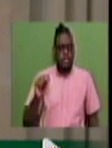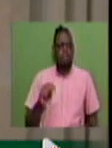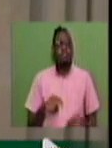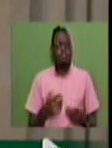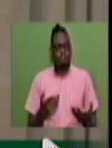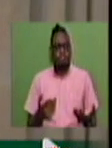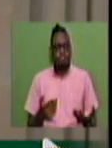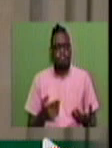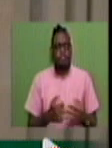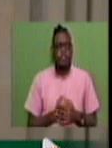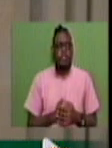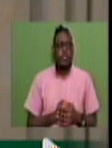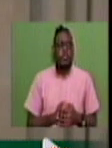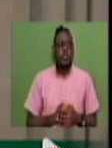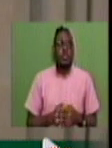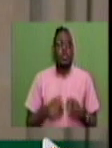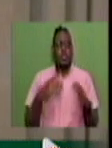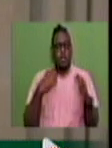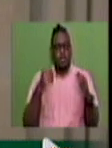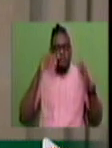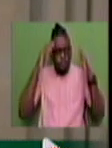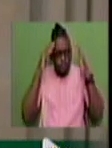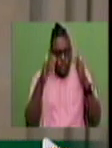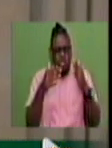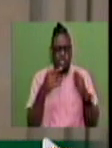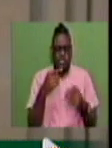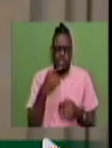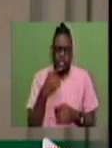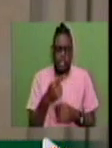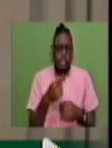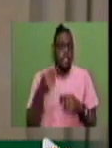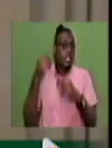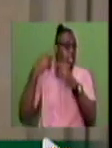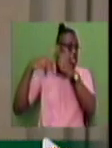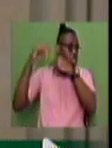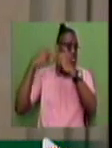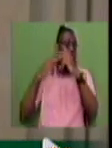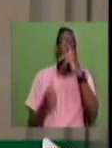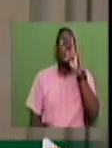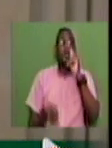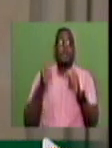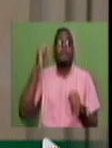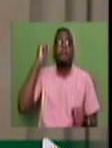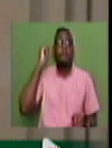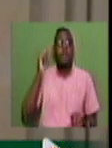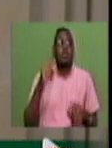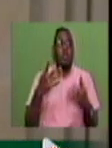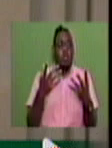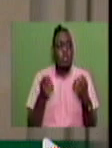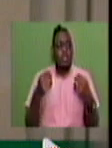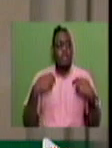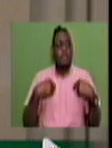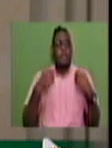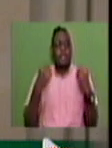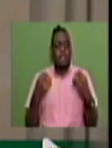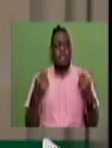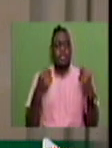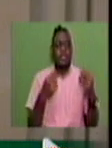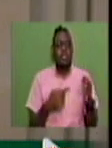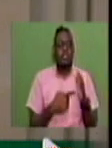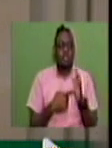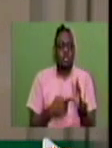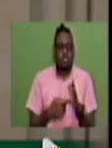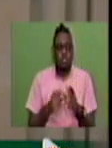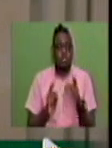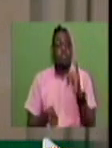on telling the unique story of Trinidad and Tobago, and the various perspectives of different groups will be profiled as a mechanism